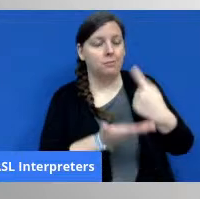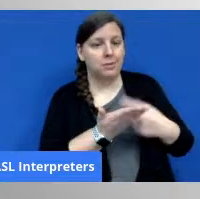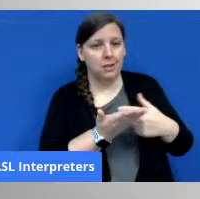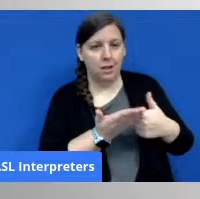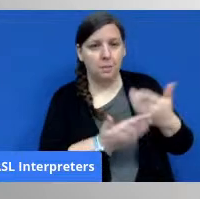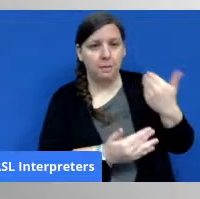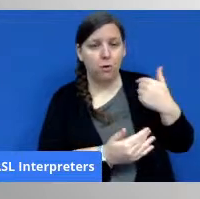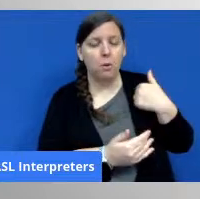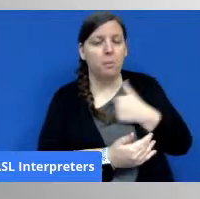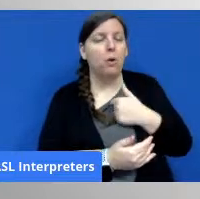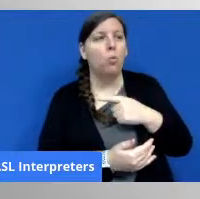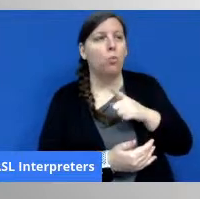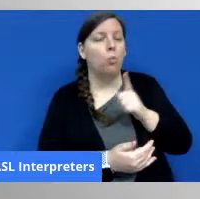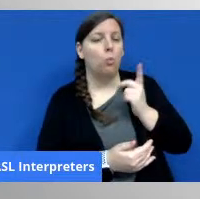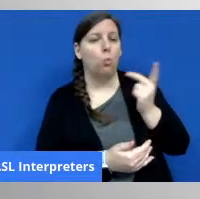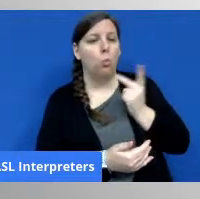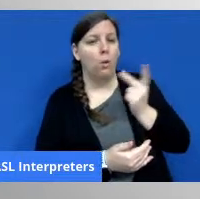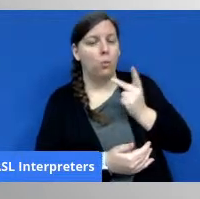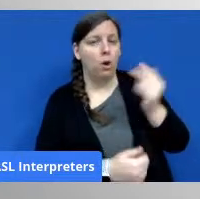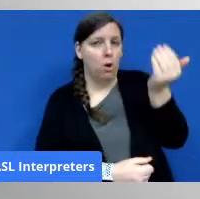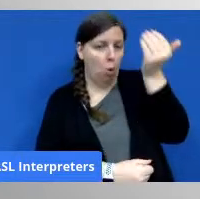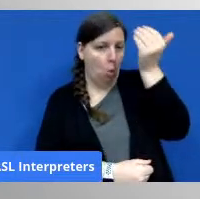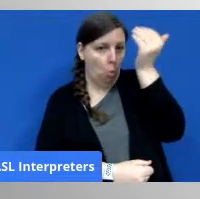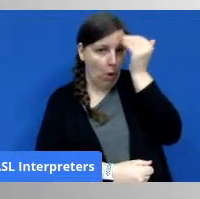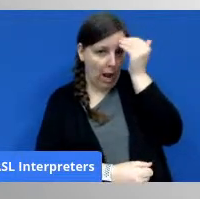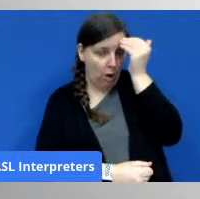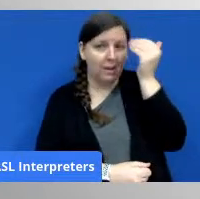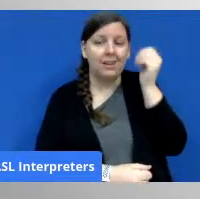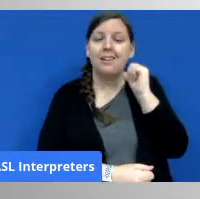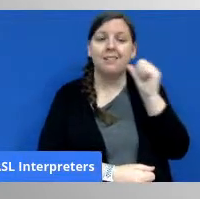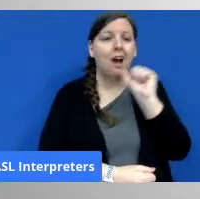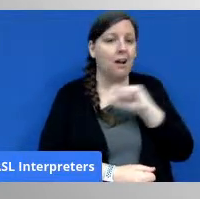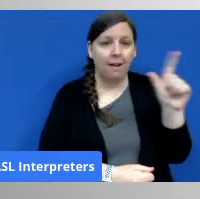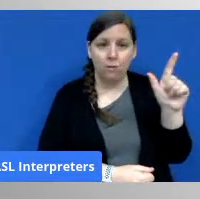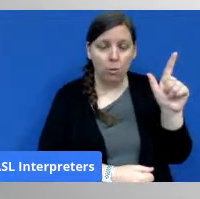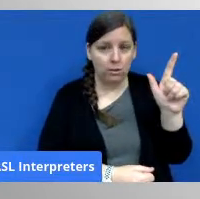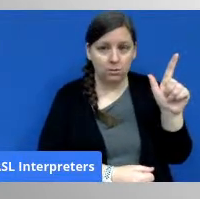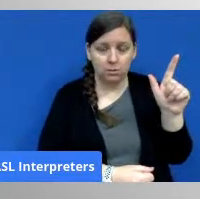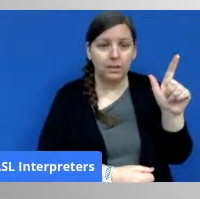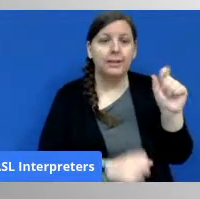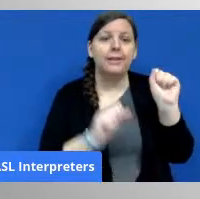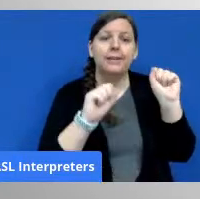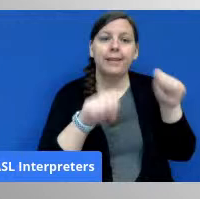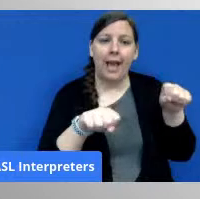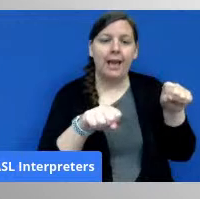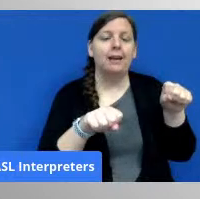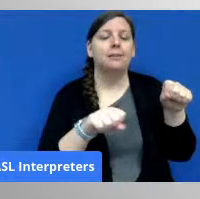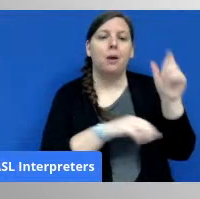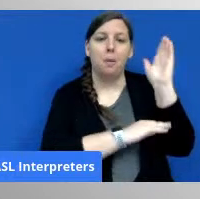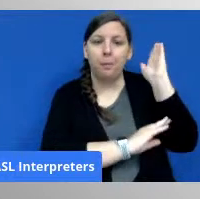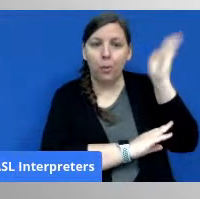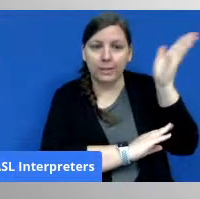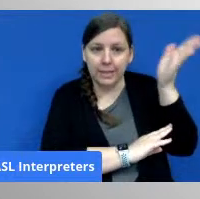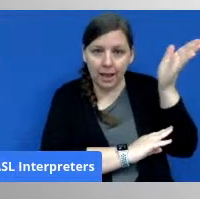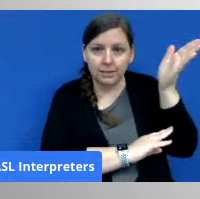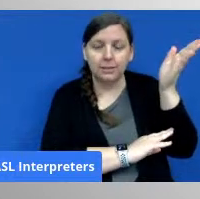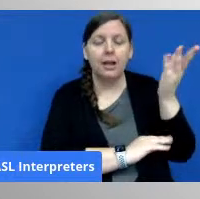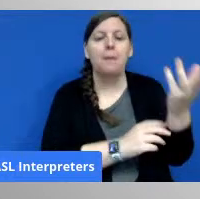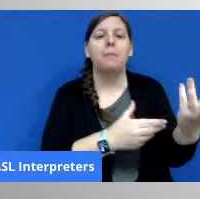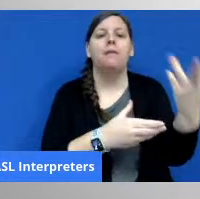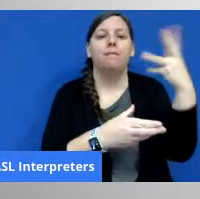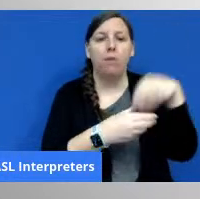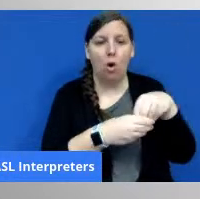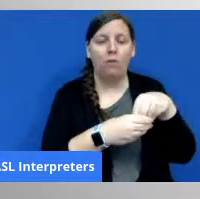but we were very aware that not everybody could present and be part of